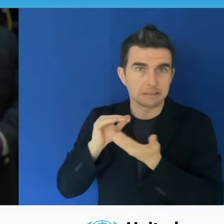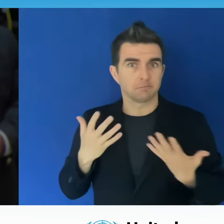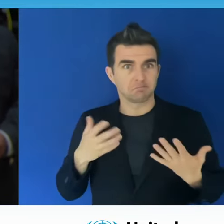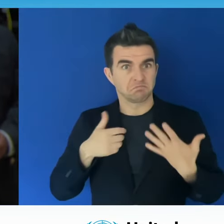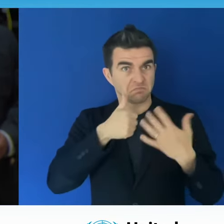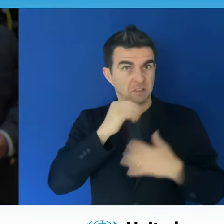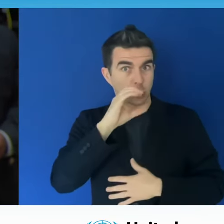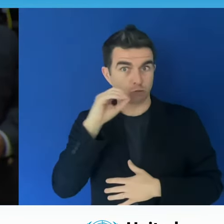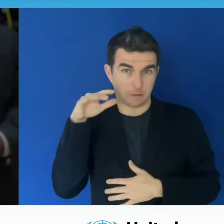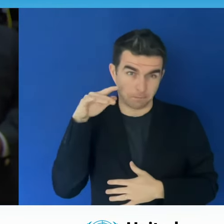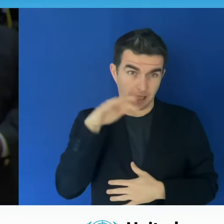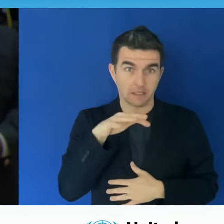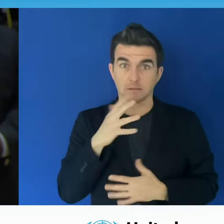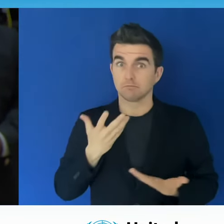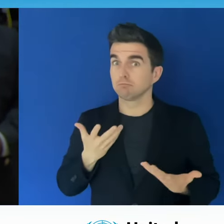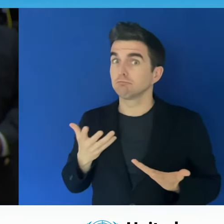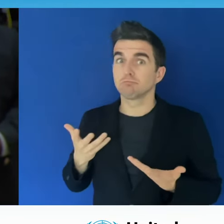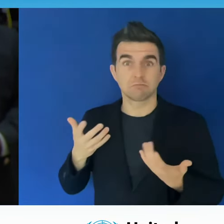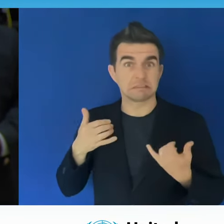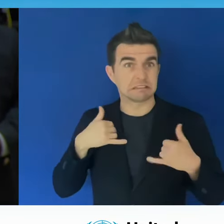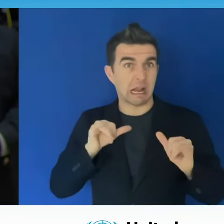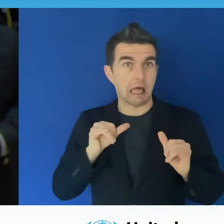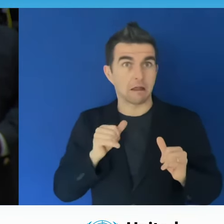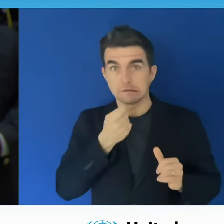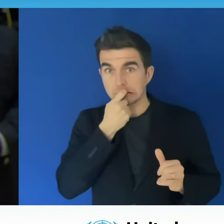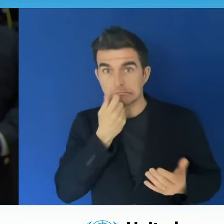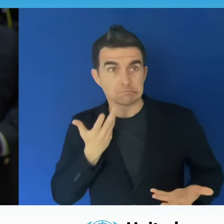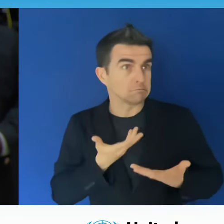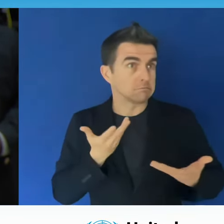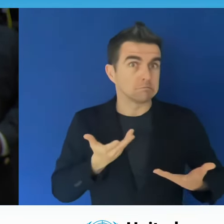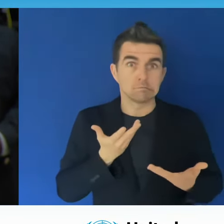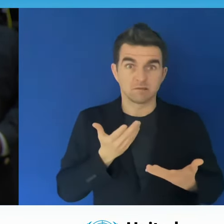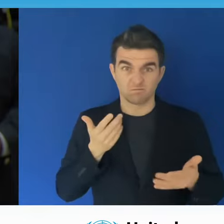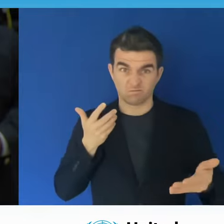clear signs addressing the urgency of the situation.